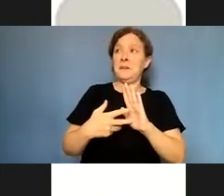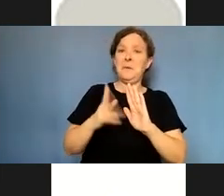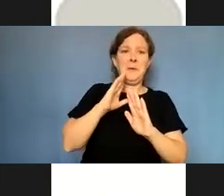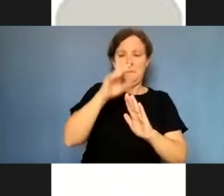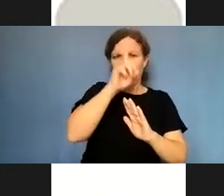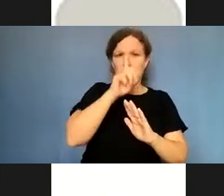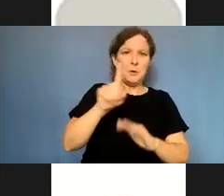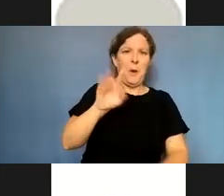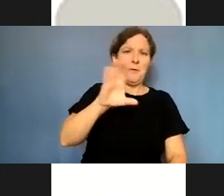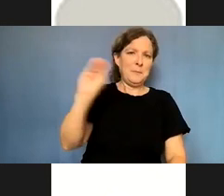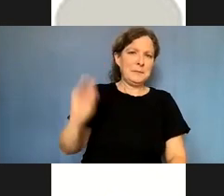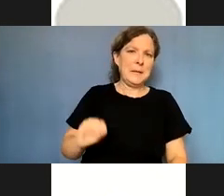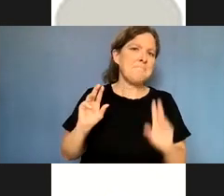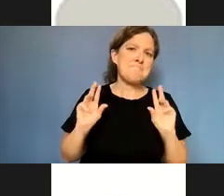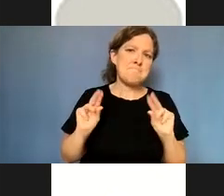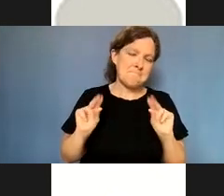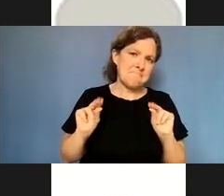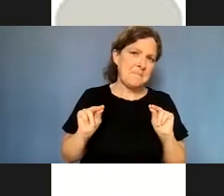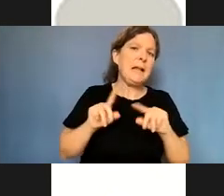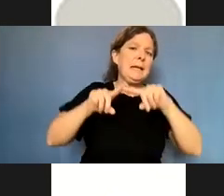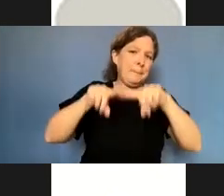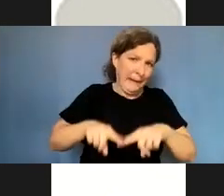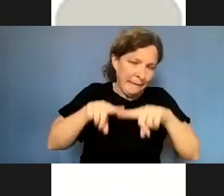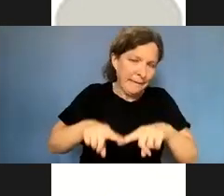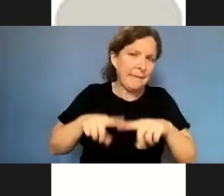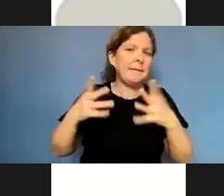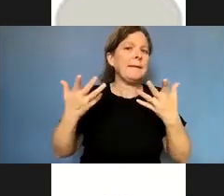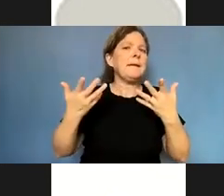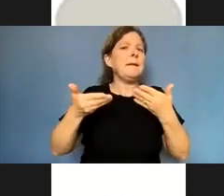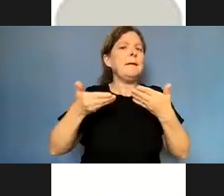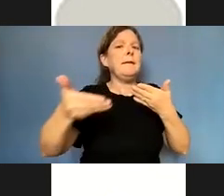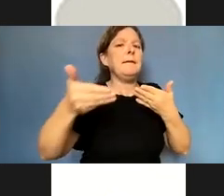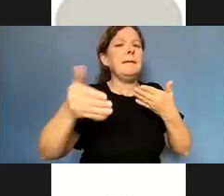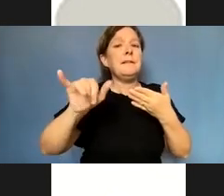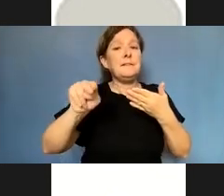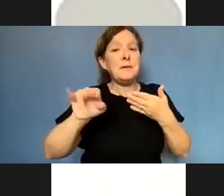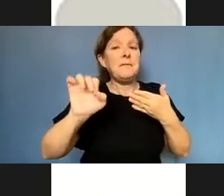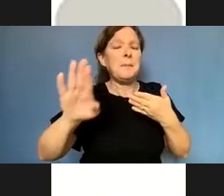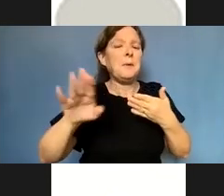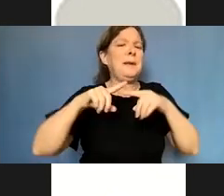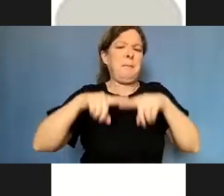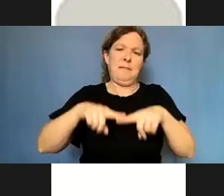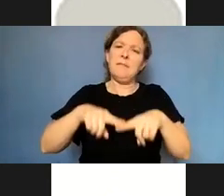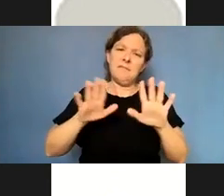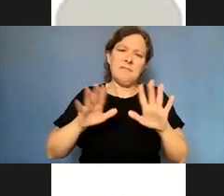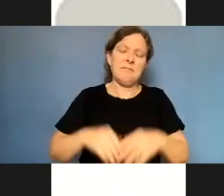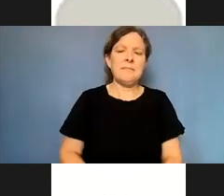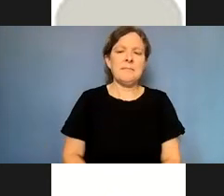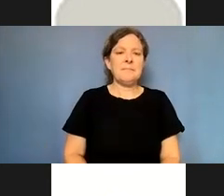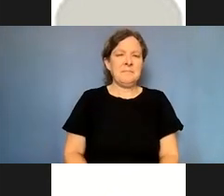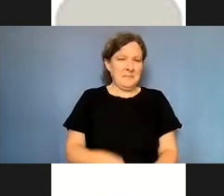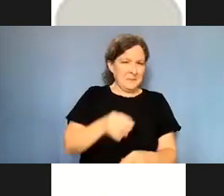that they will happen just as they're stated here in the longer term, January and beyond. And I'm